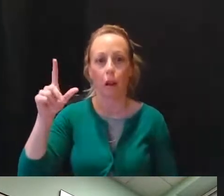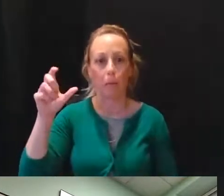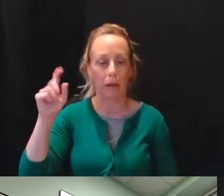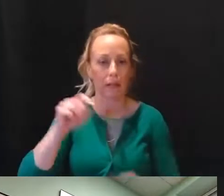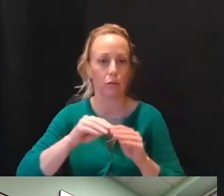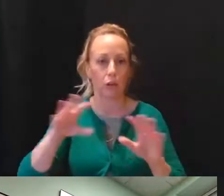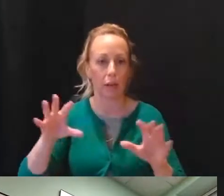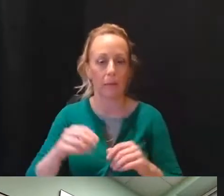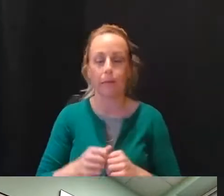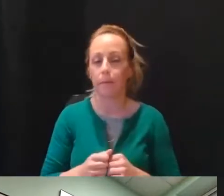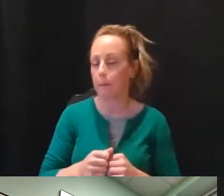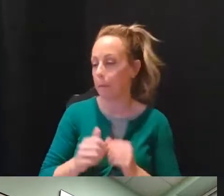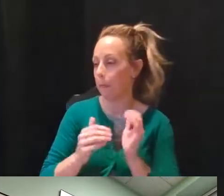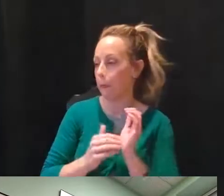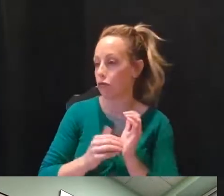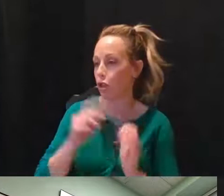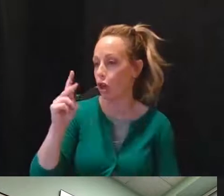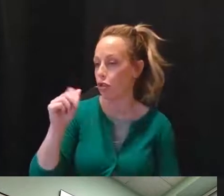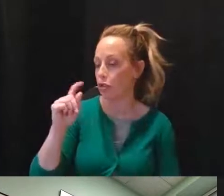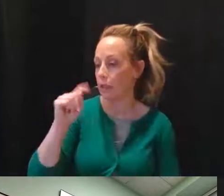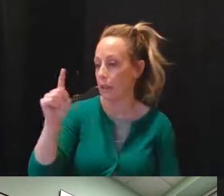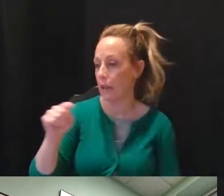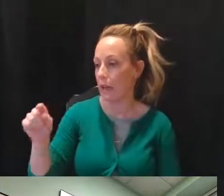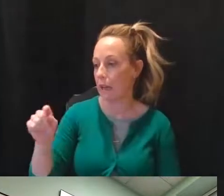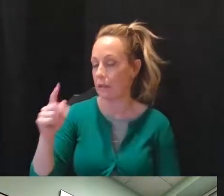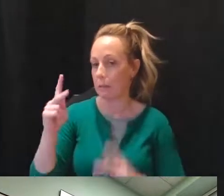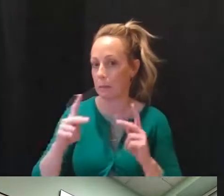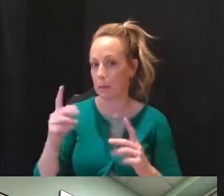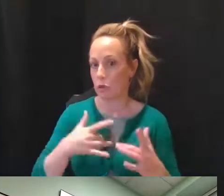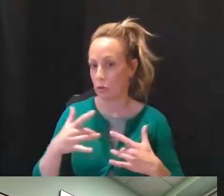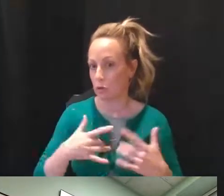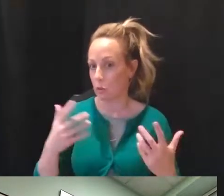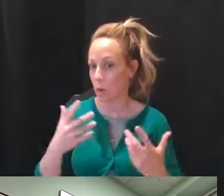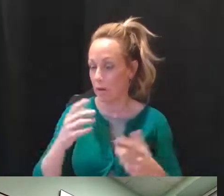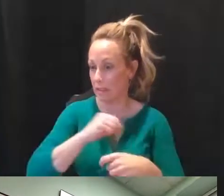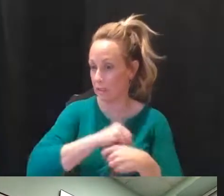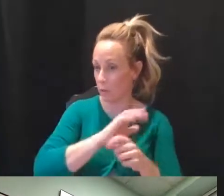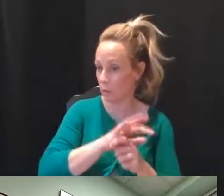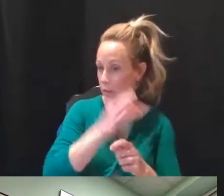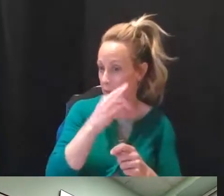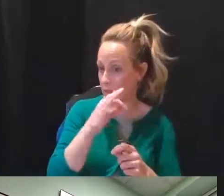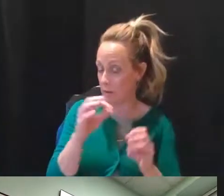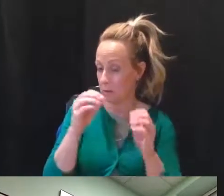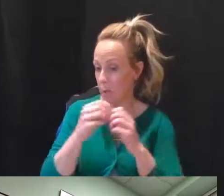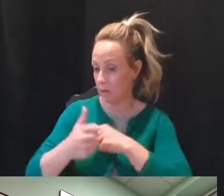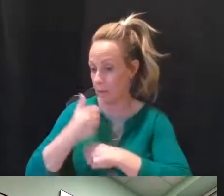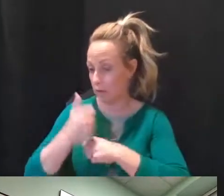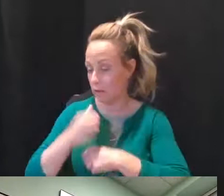Dr. Katz, at this point, in terms of where people's concerns are, is COVID-19 more dangerous than the